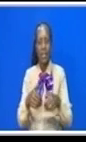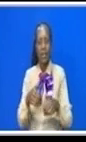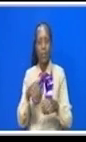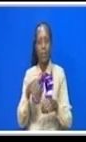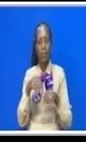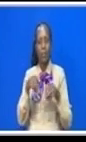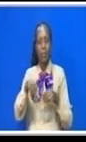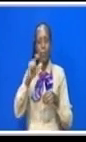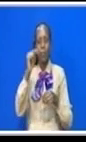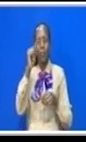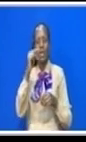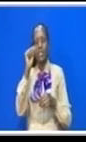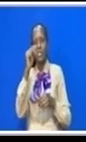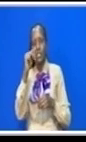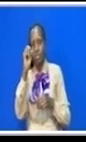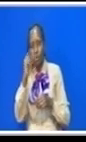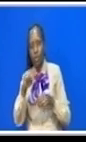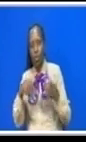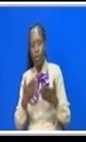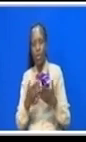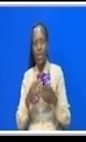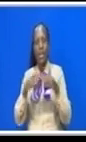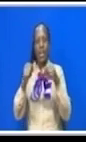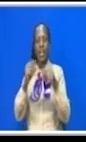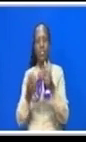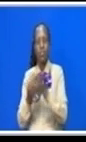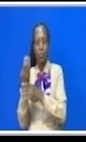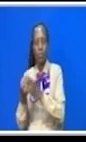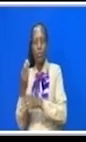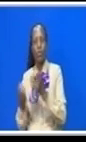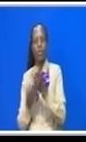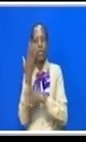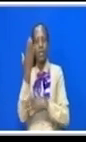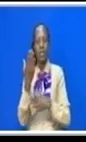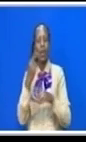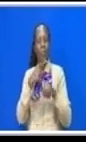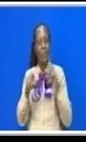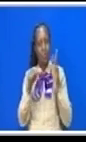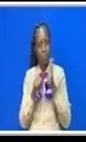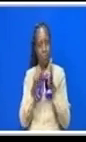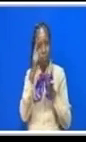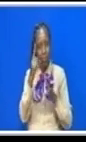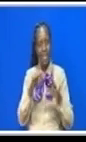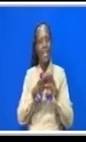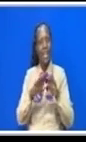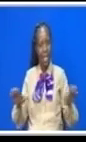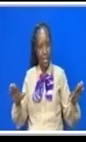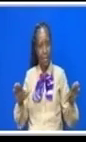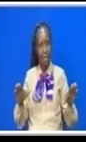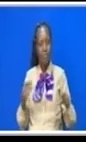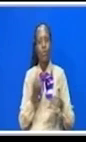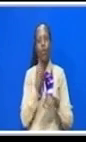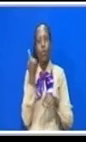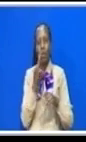of cash crop growing. But land was a problem. So the only way out to get land